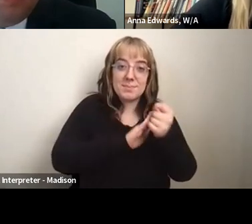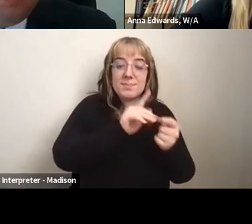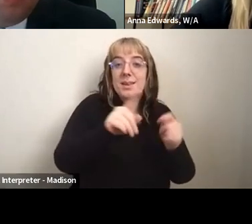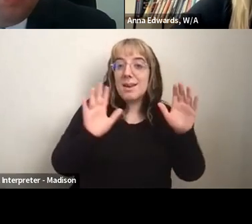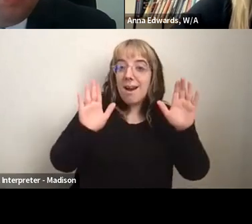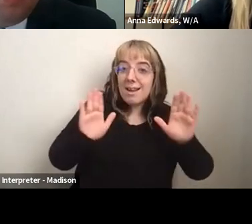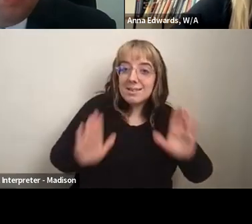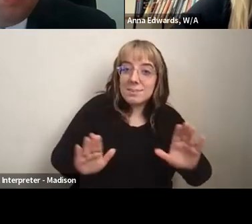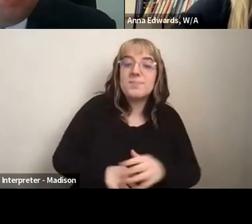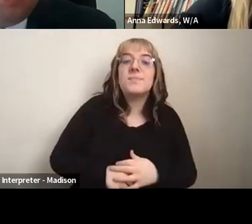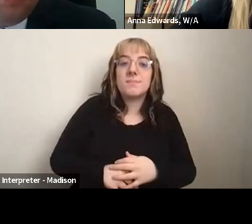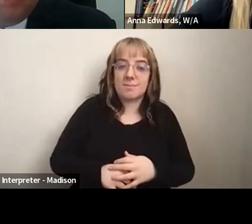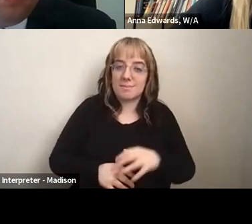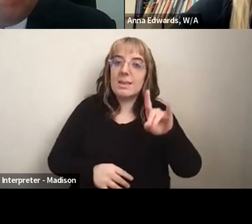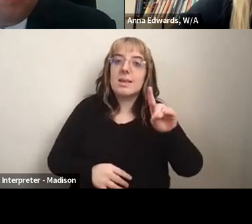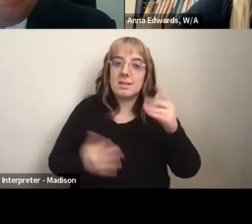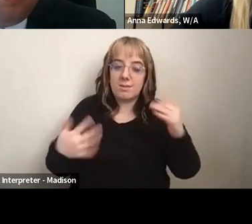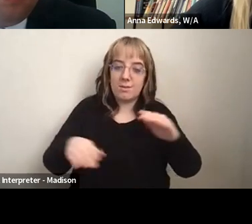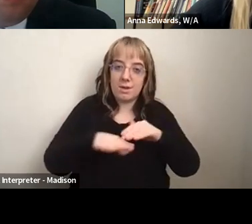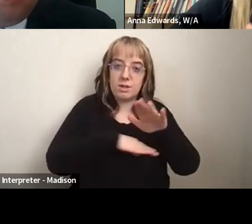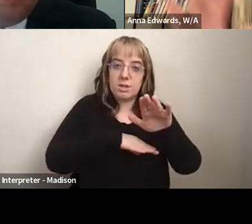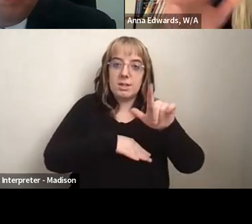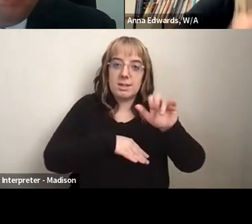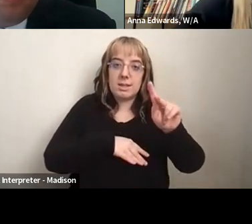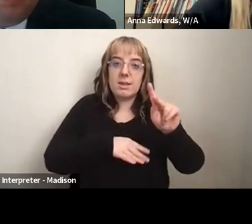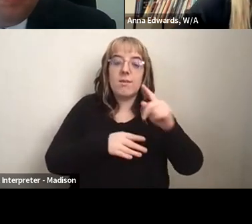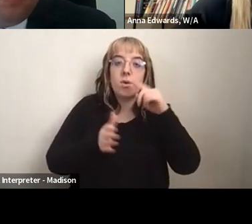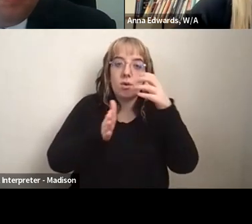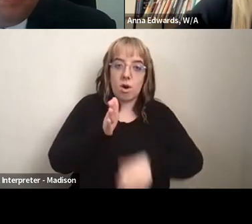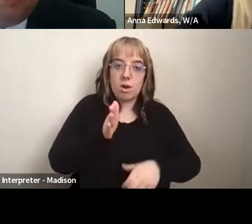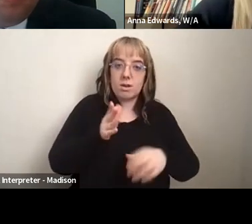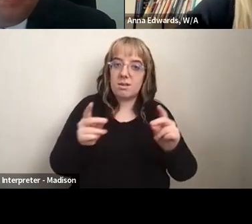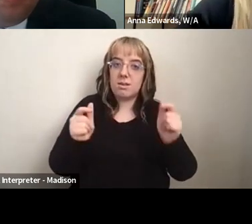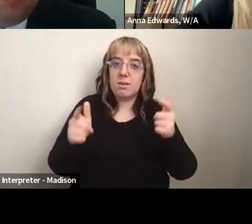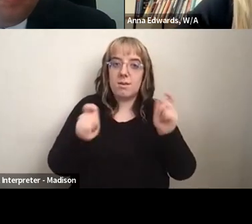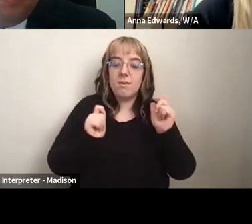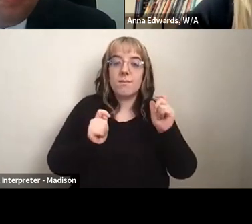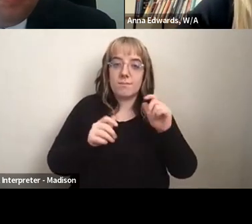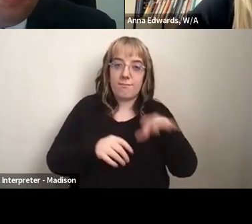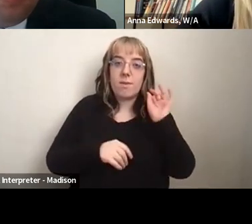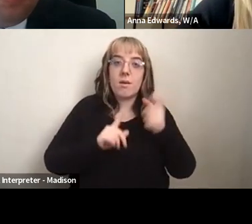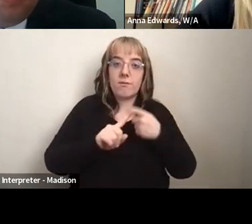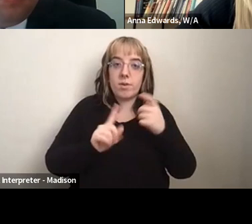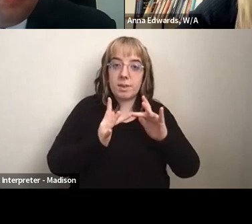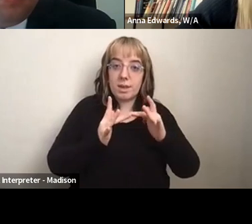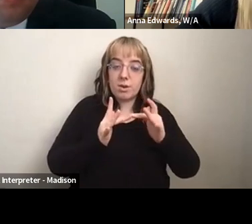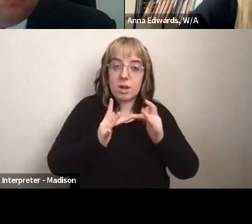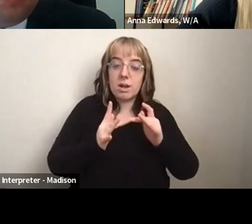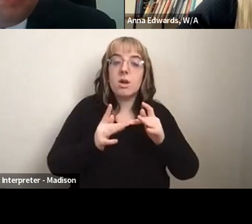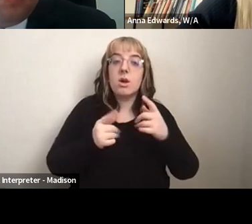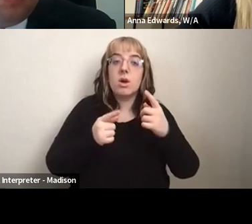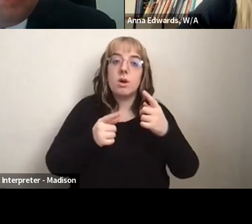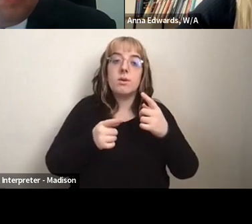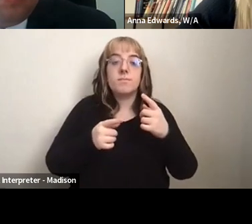Wonderful. And I did put a link to an article that I just quickly found to share with folks. This was a conversation